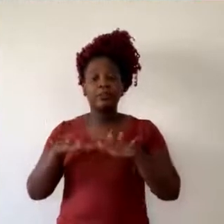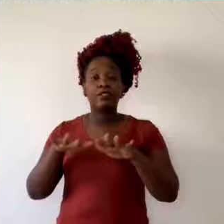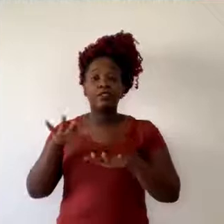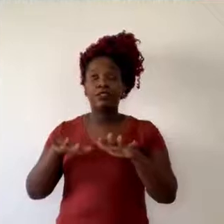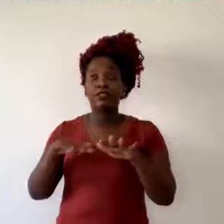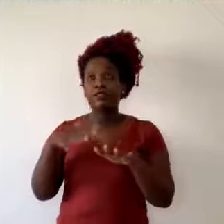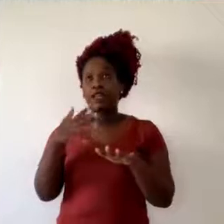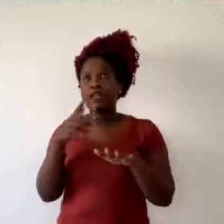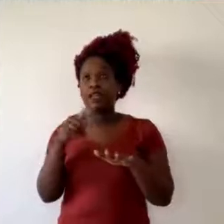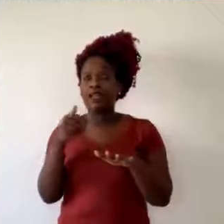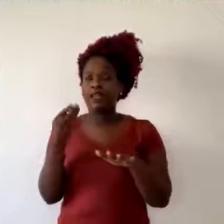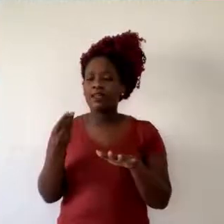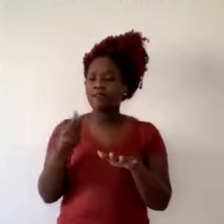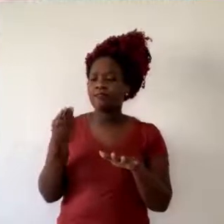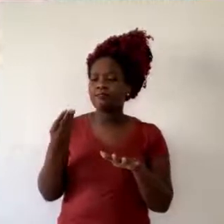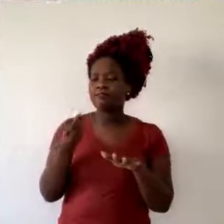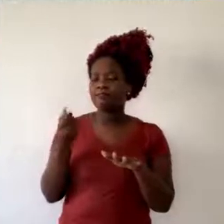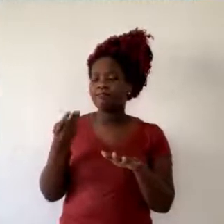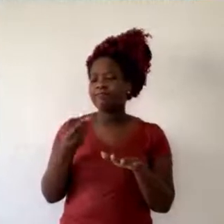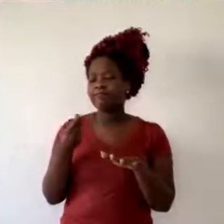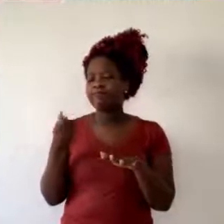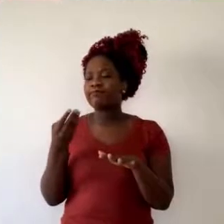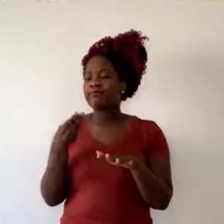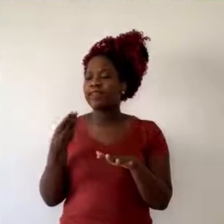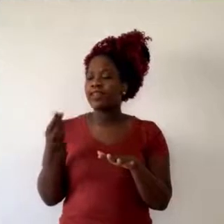different, right? It's like